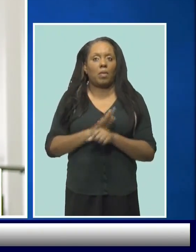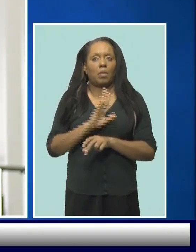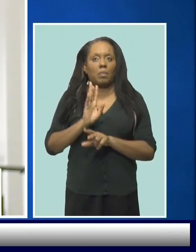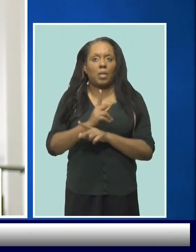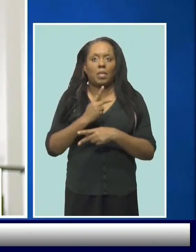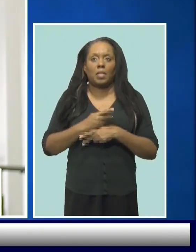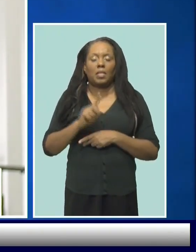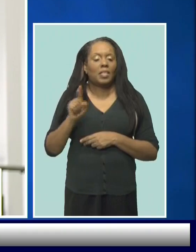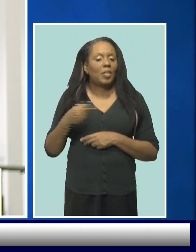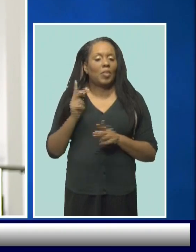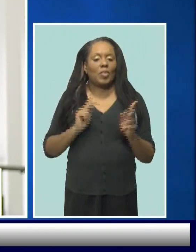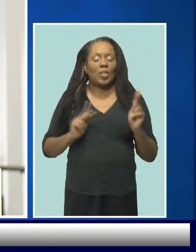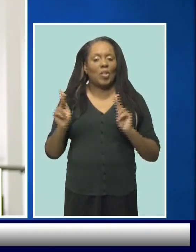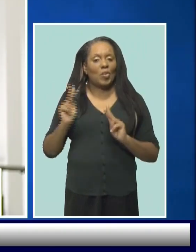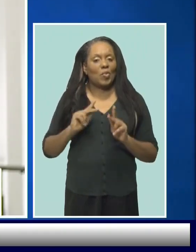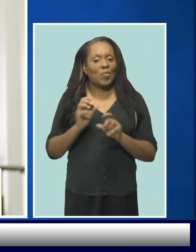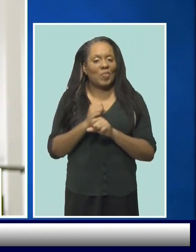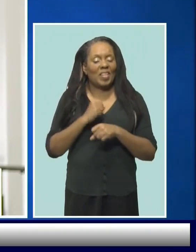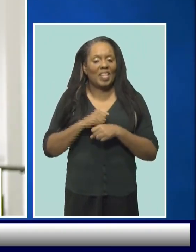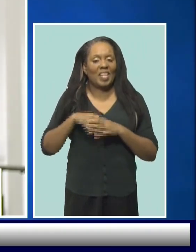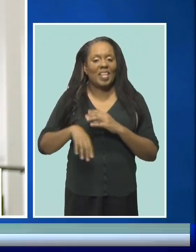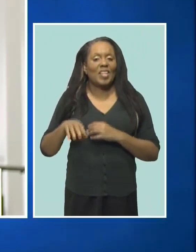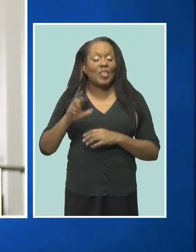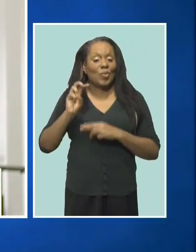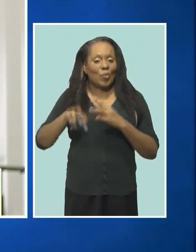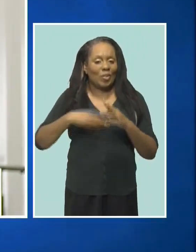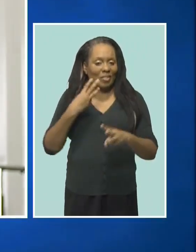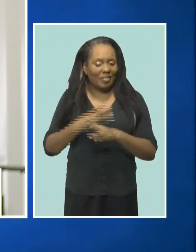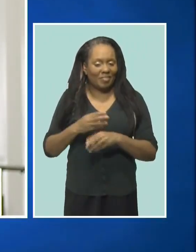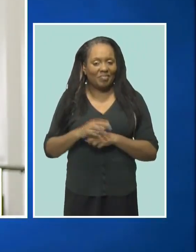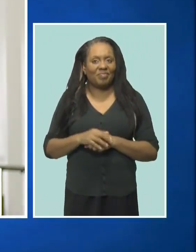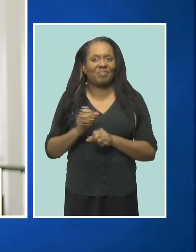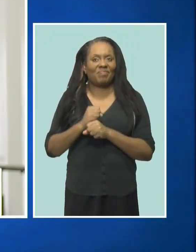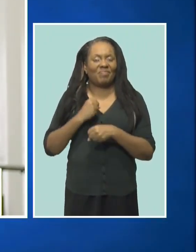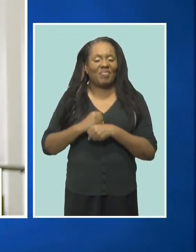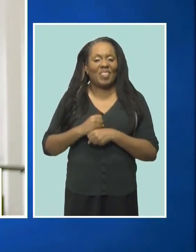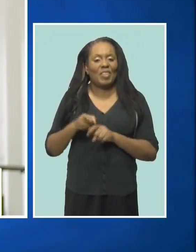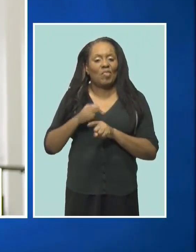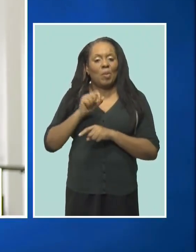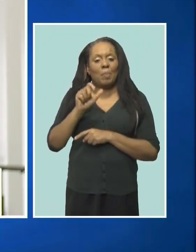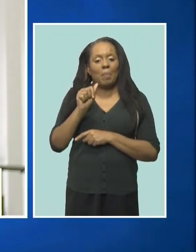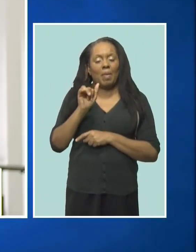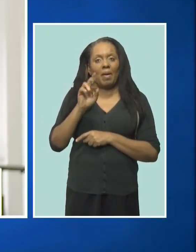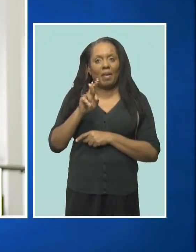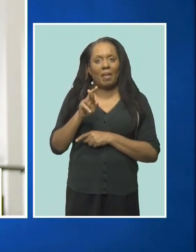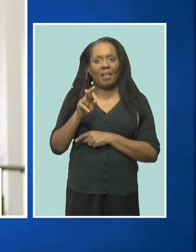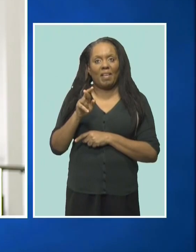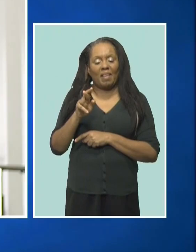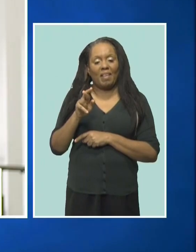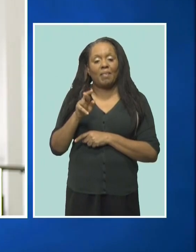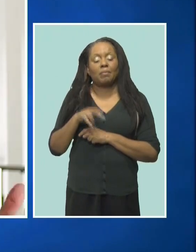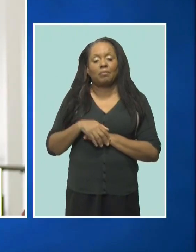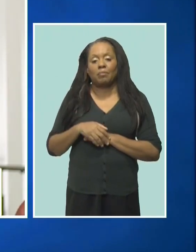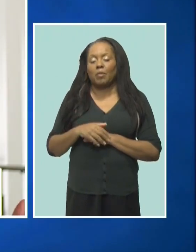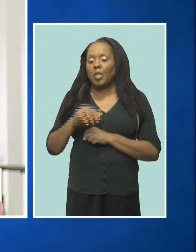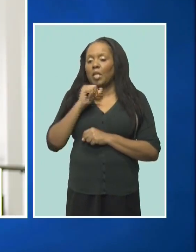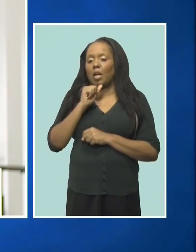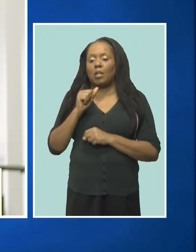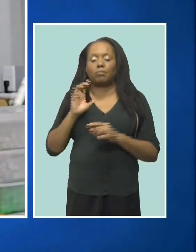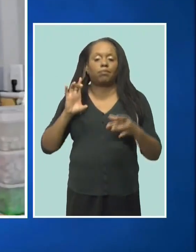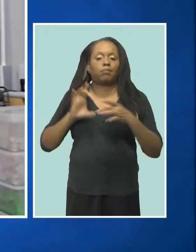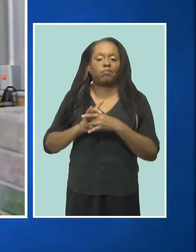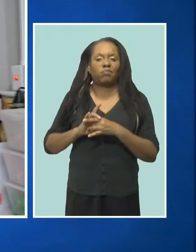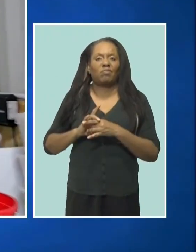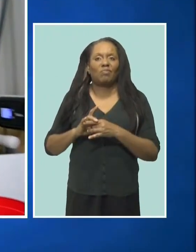people doing this in the world, making water from air, doing it off-grid, and putting it in plant-based bottles. Skywater.